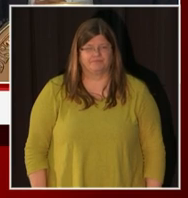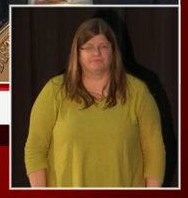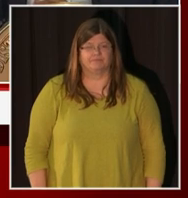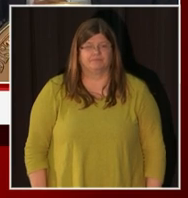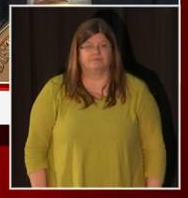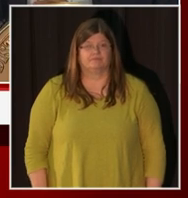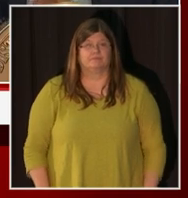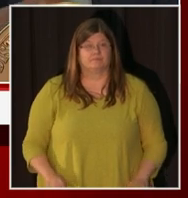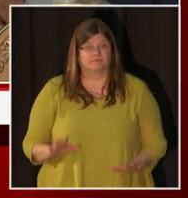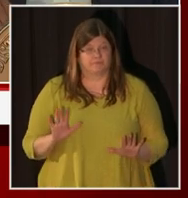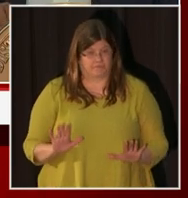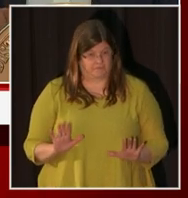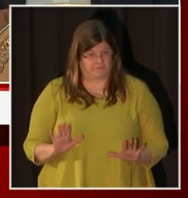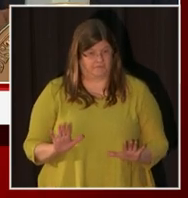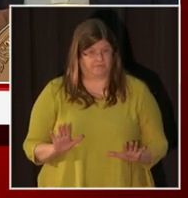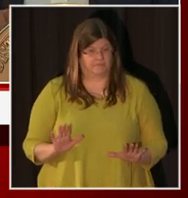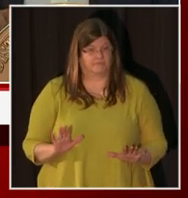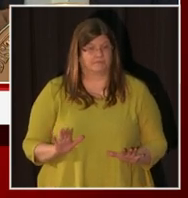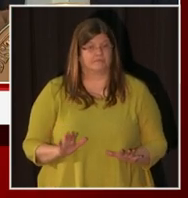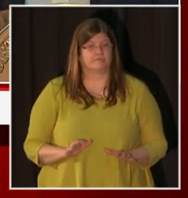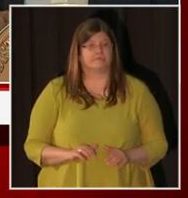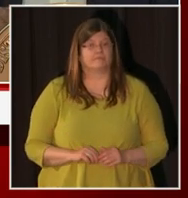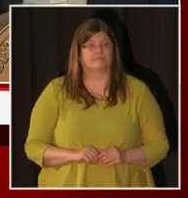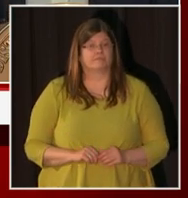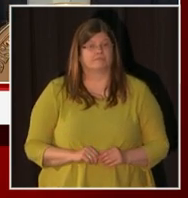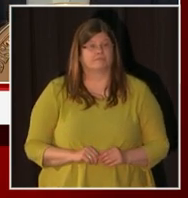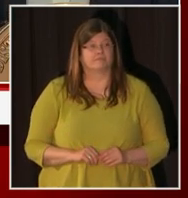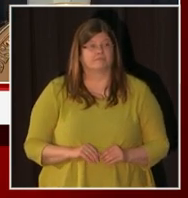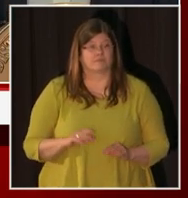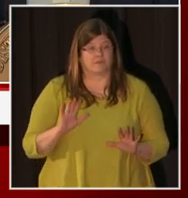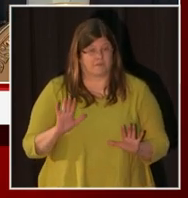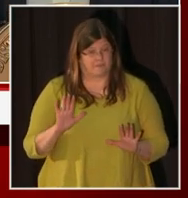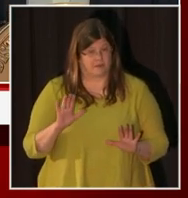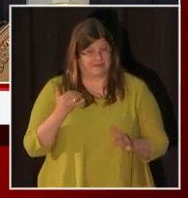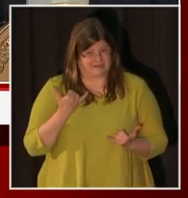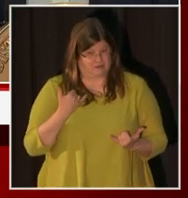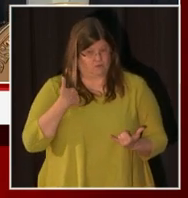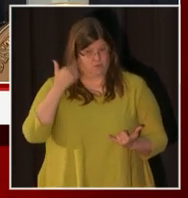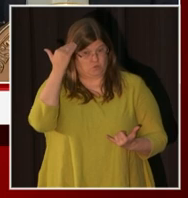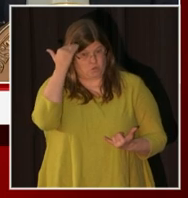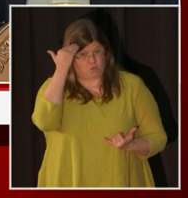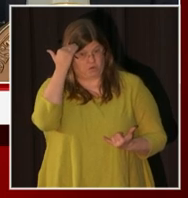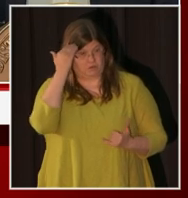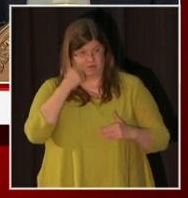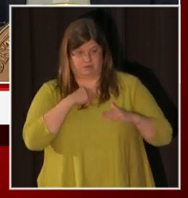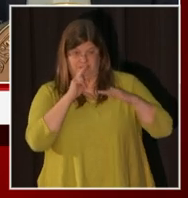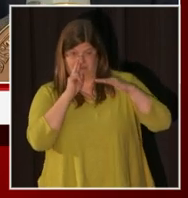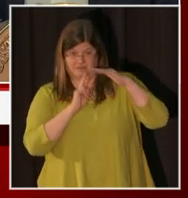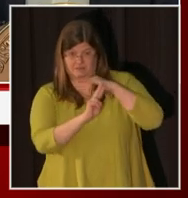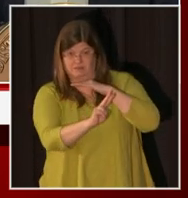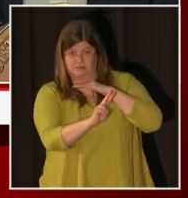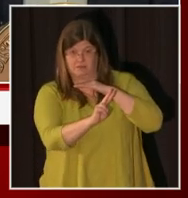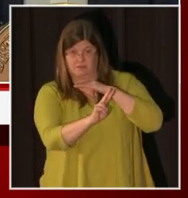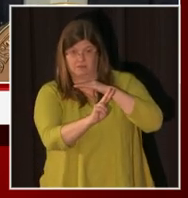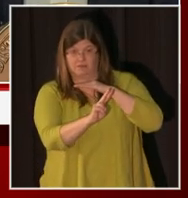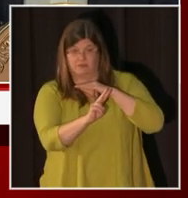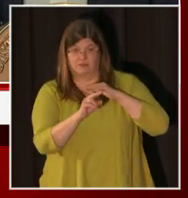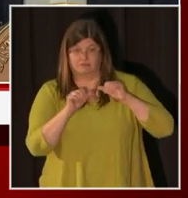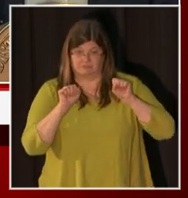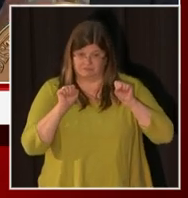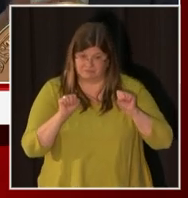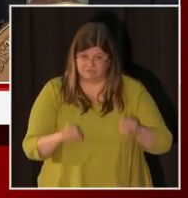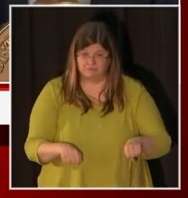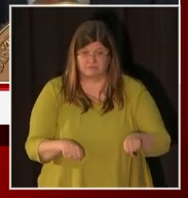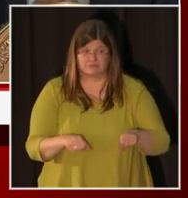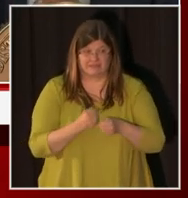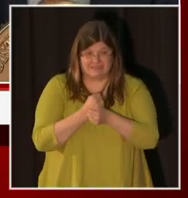But we know that based on our current projections, in order to move safely through phase 1